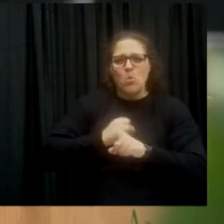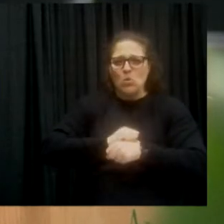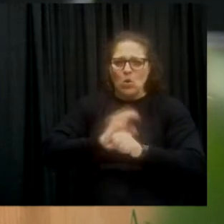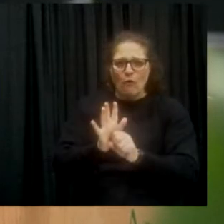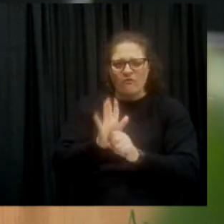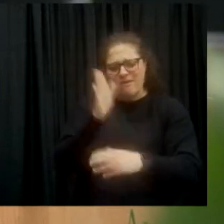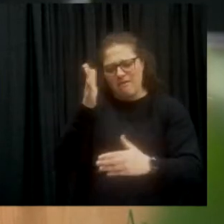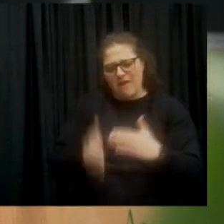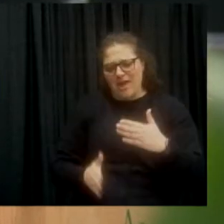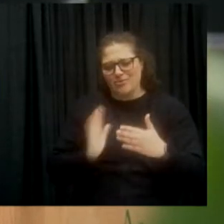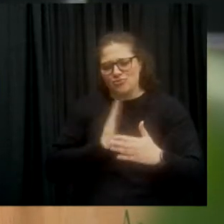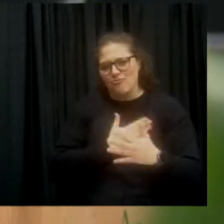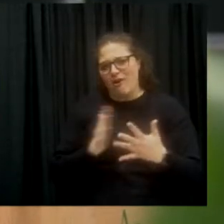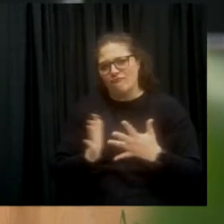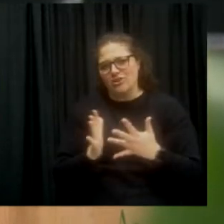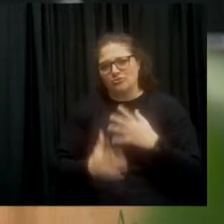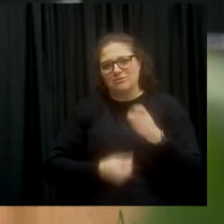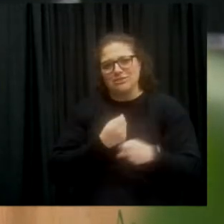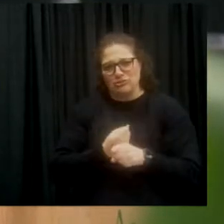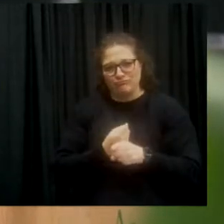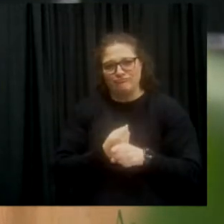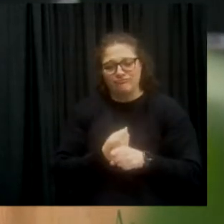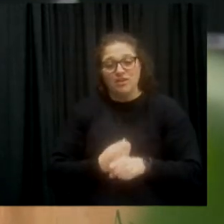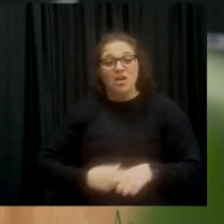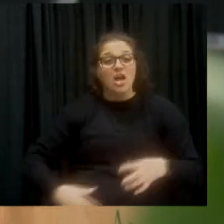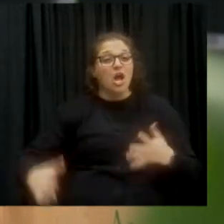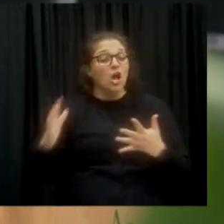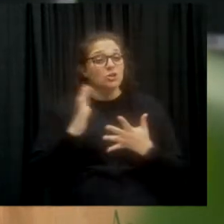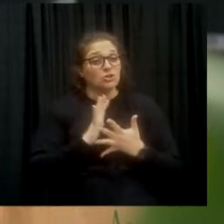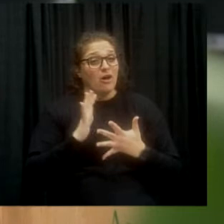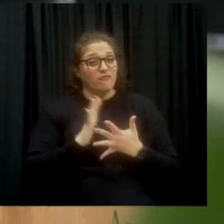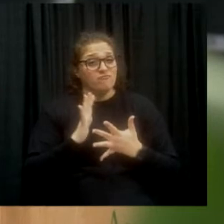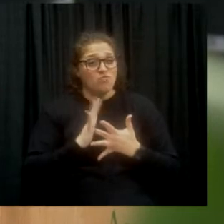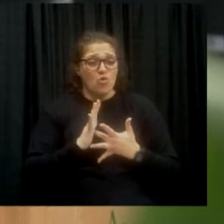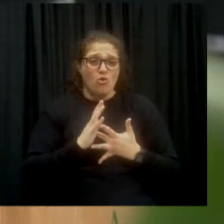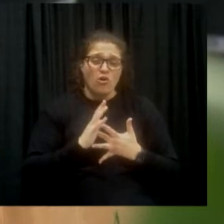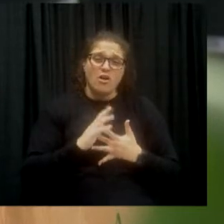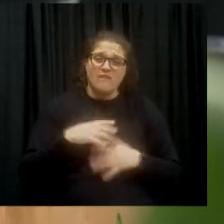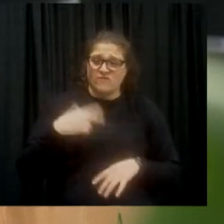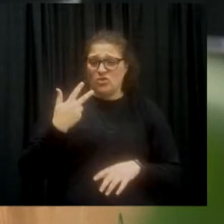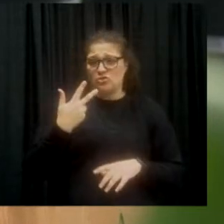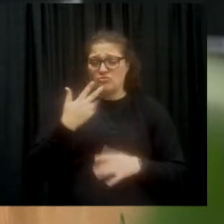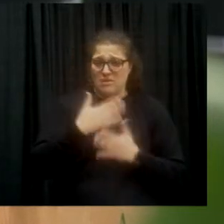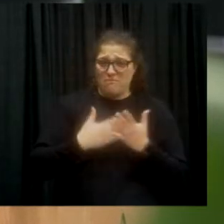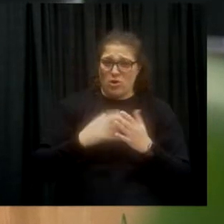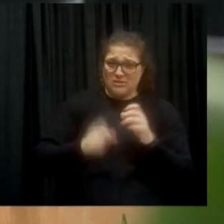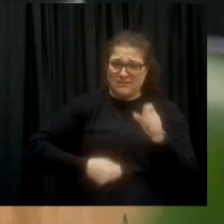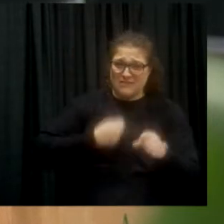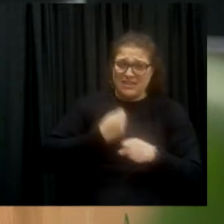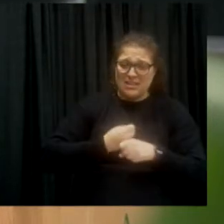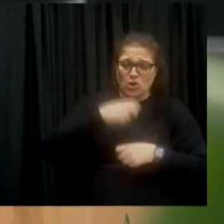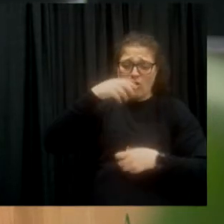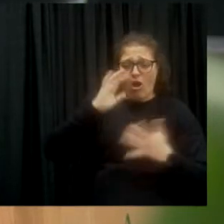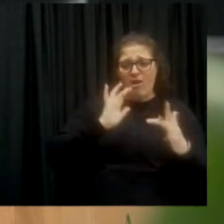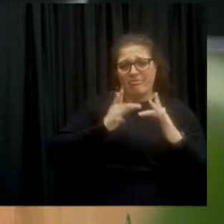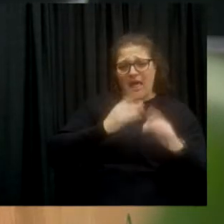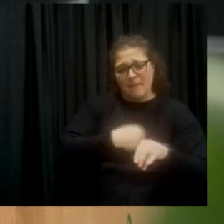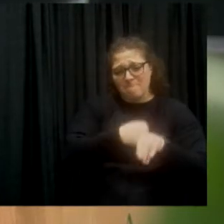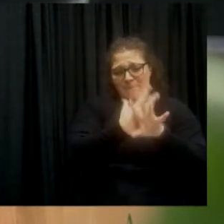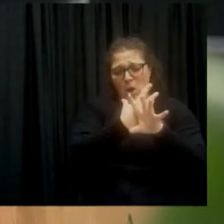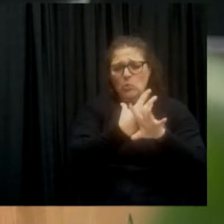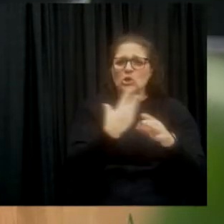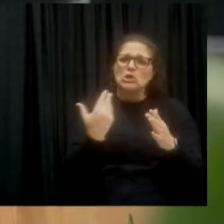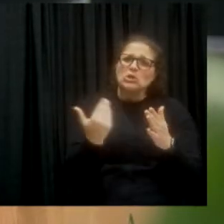bringing a swift end to our freshman year. To our sophomore year, we spent the first 3 quarters of the year online and had to adjust to a new